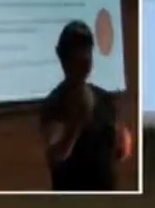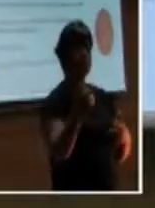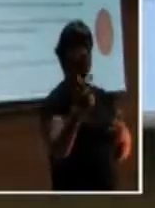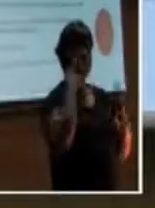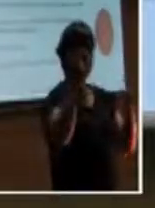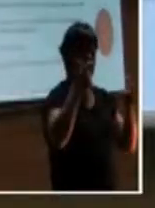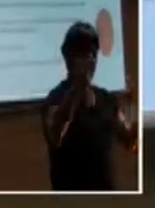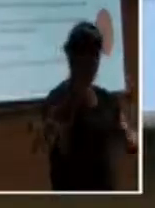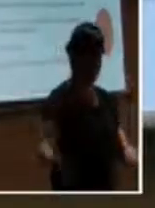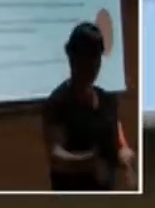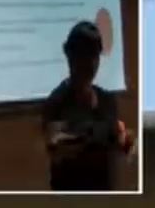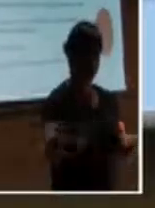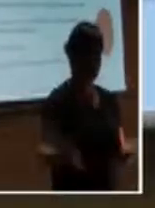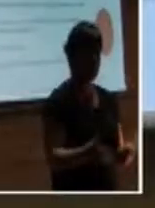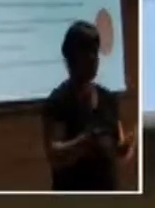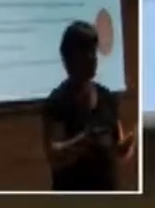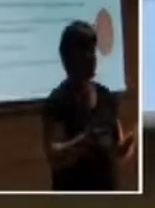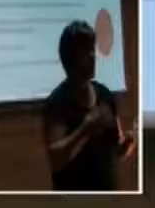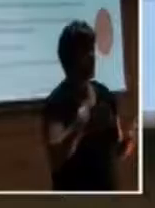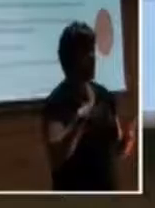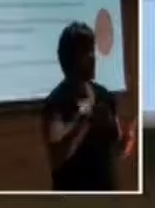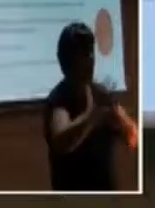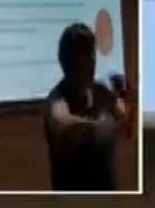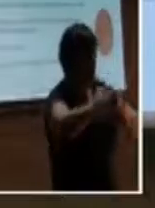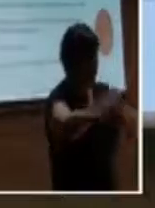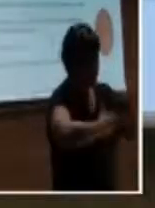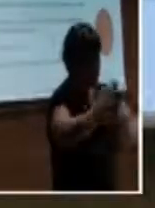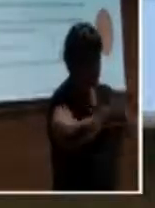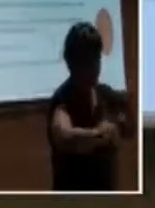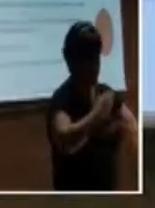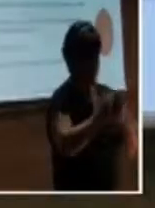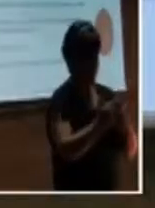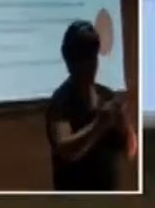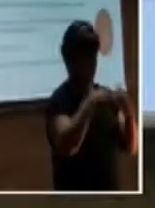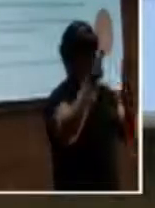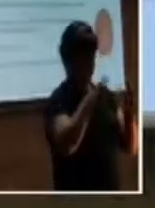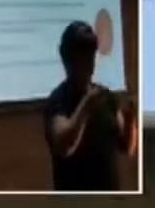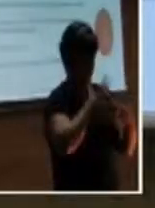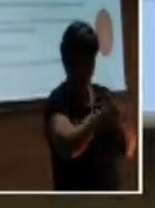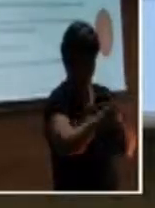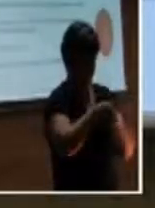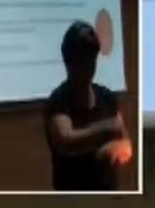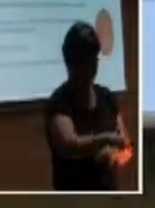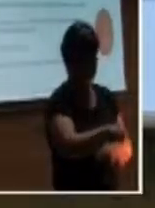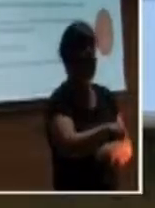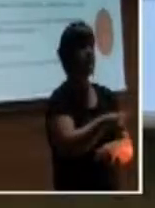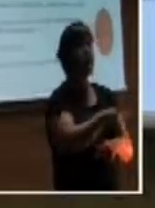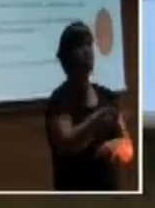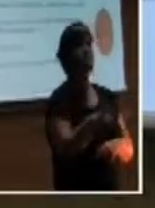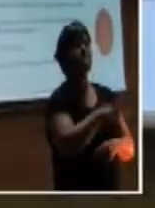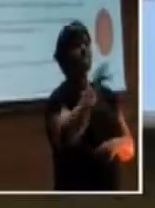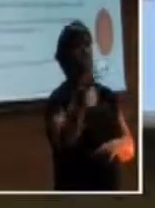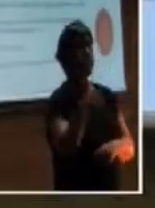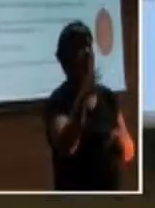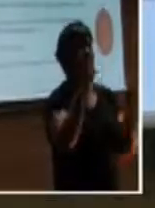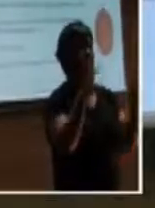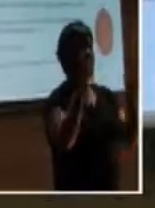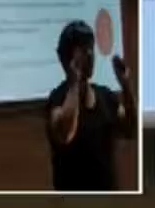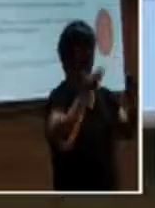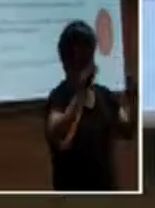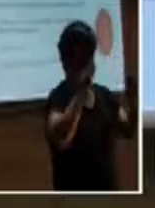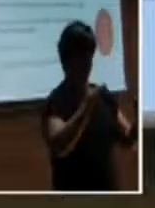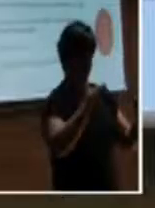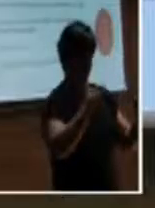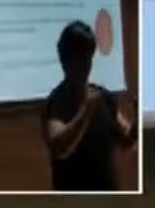The main activities of the foundations are training and making the proper knowledge about dementia